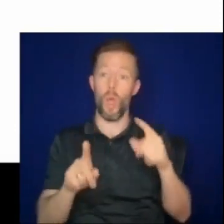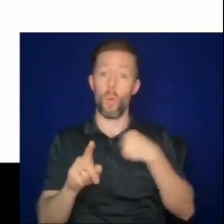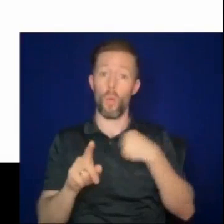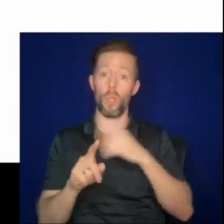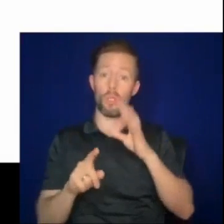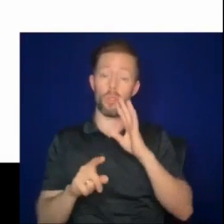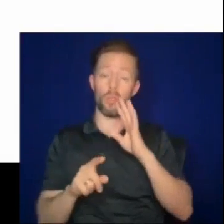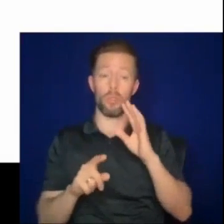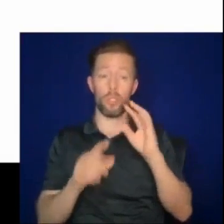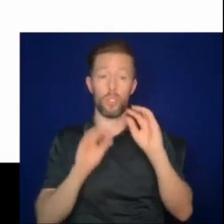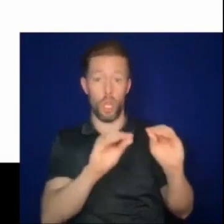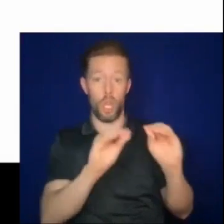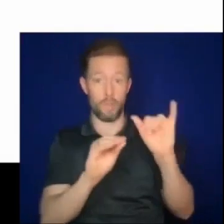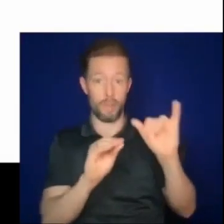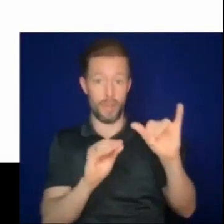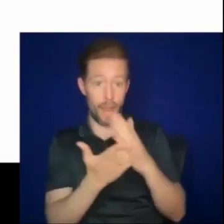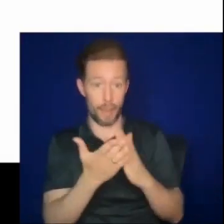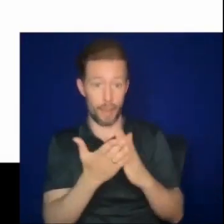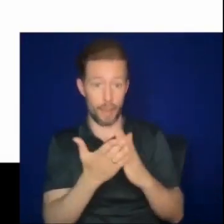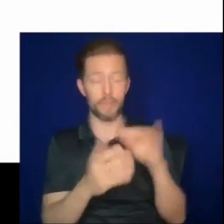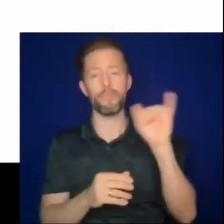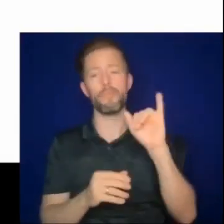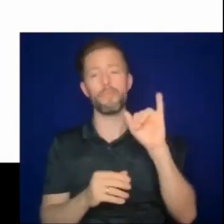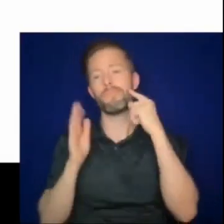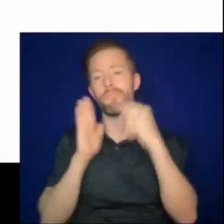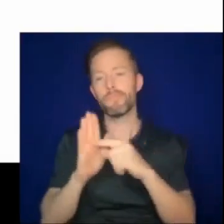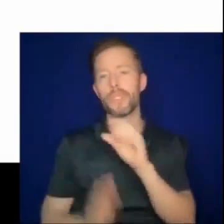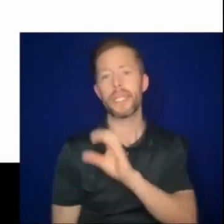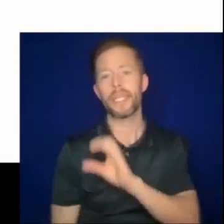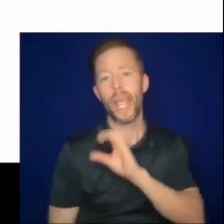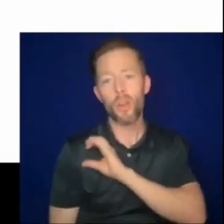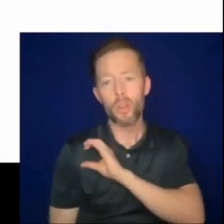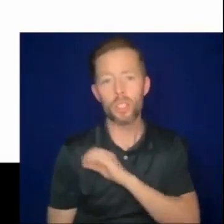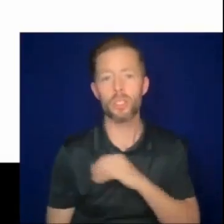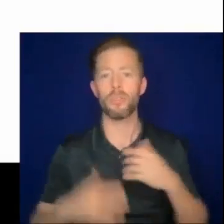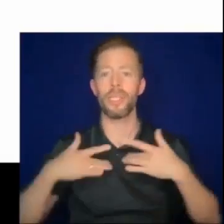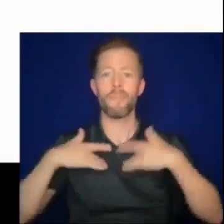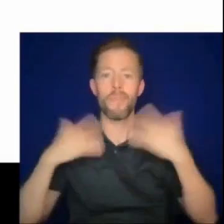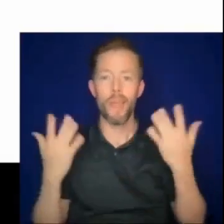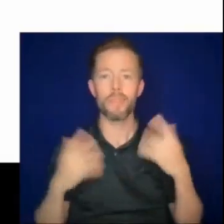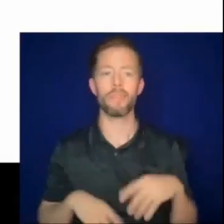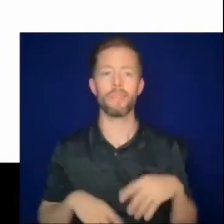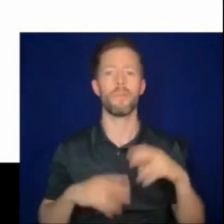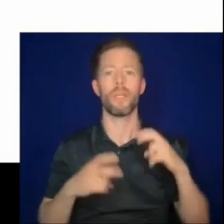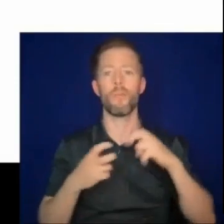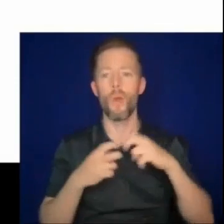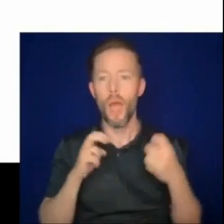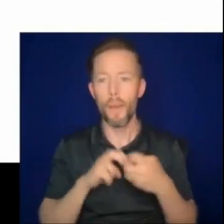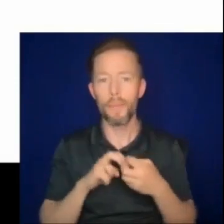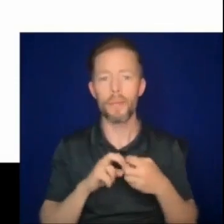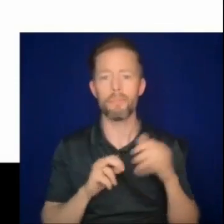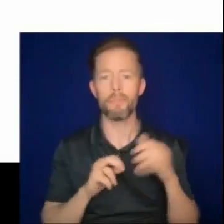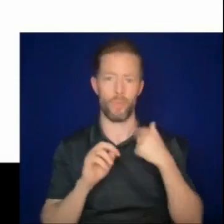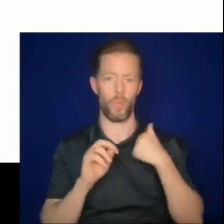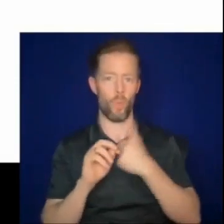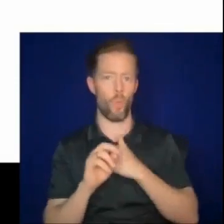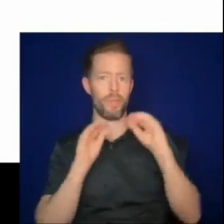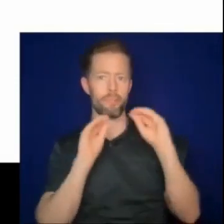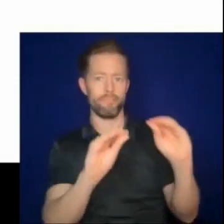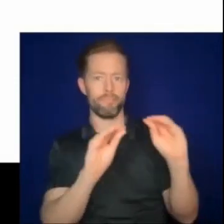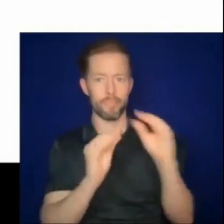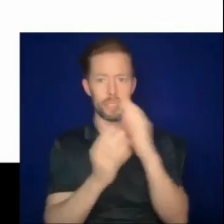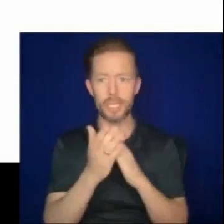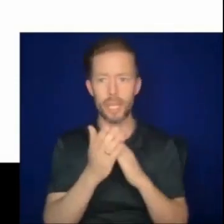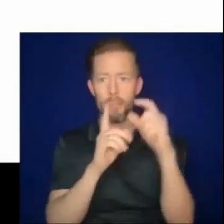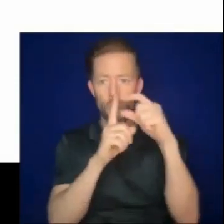provided visuals as we taught them those elements of the story, such as characters, events, problems, and really taught some